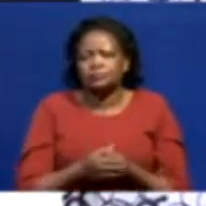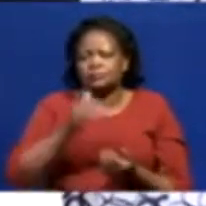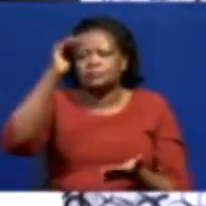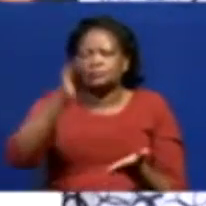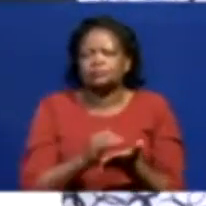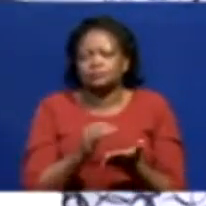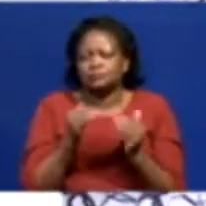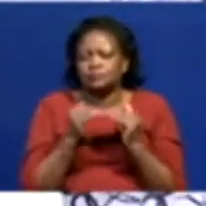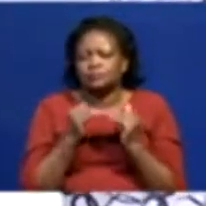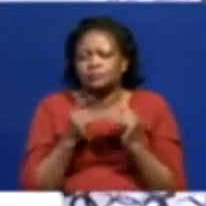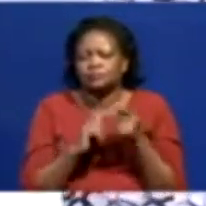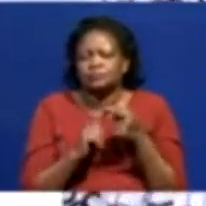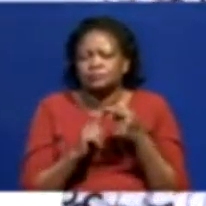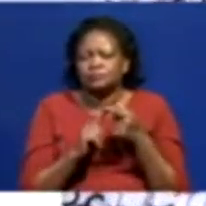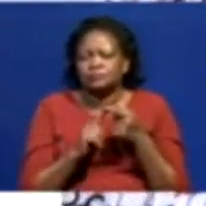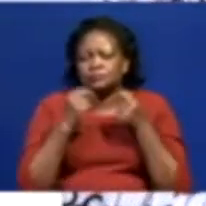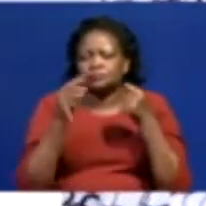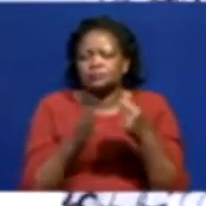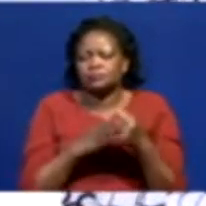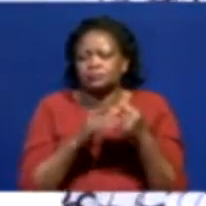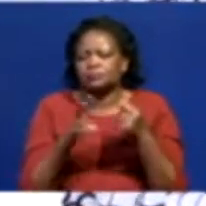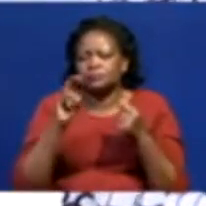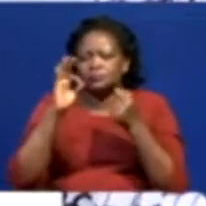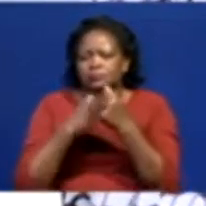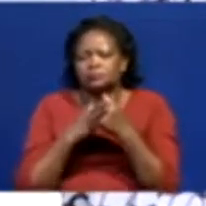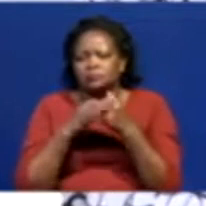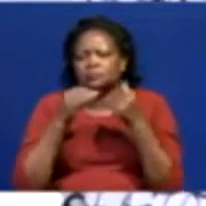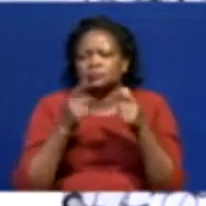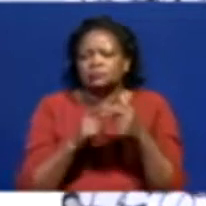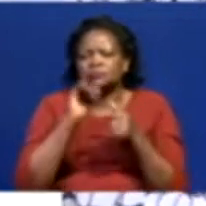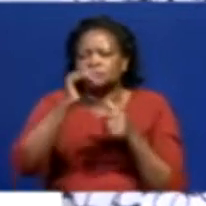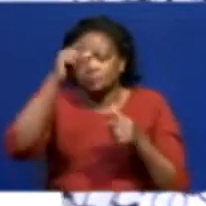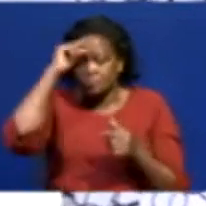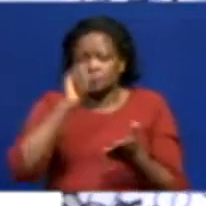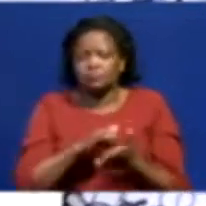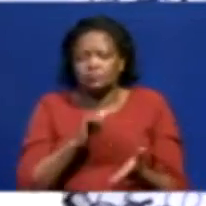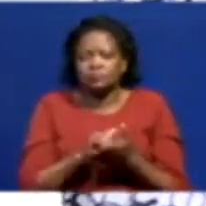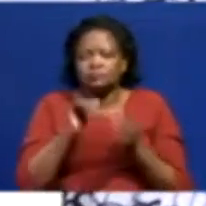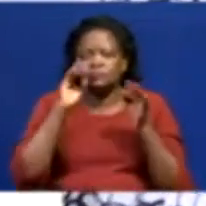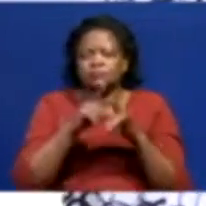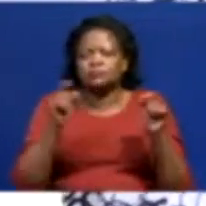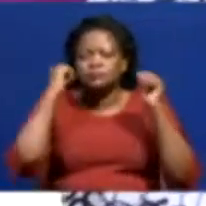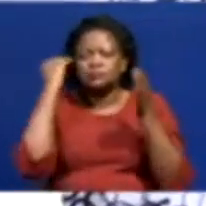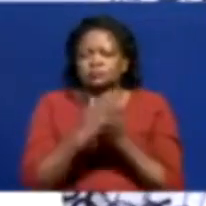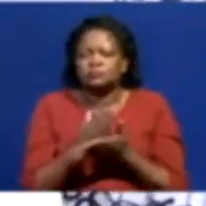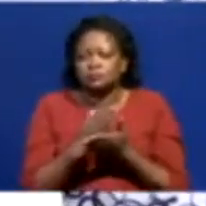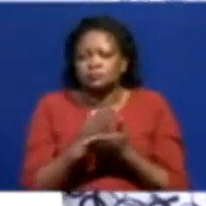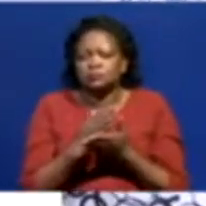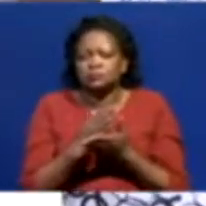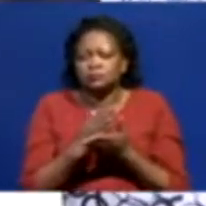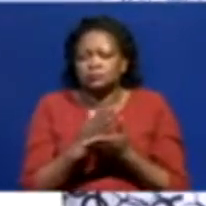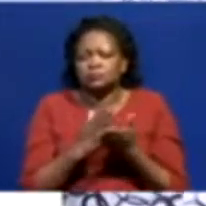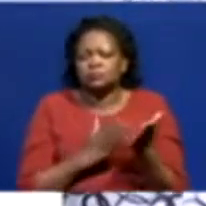such a level that they were in 2019 and 2018. So we're asking government that if they can stop distributing through KNTC